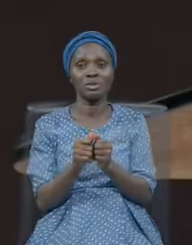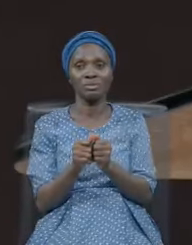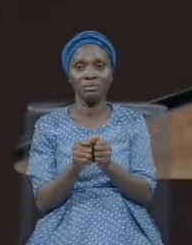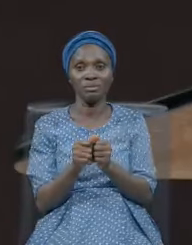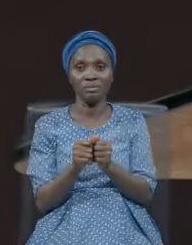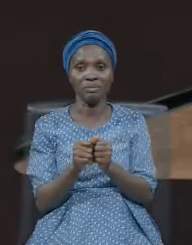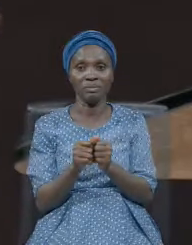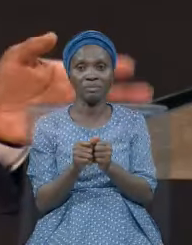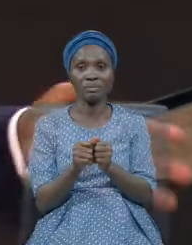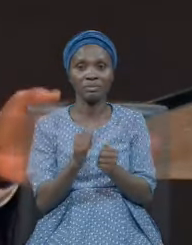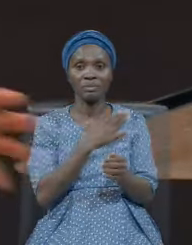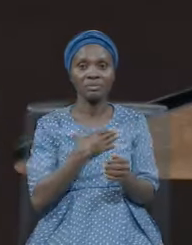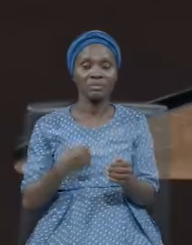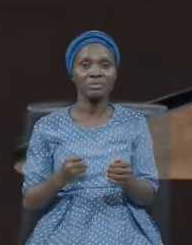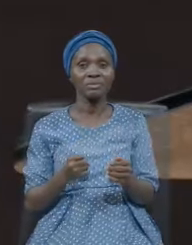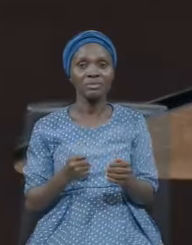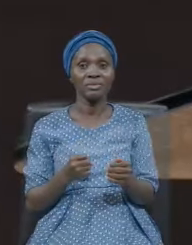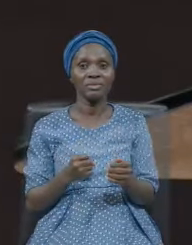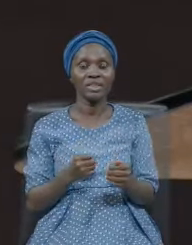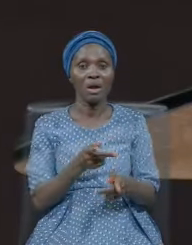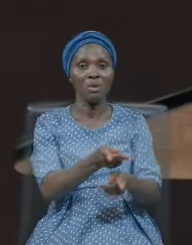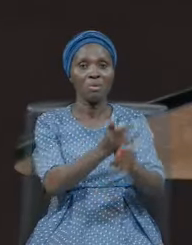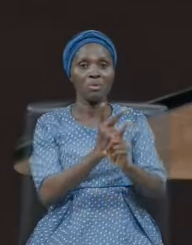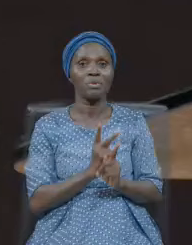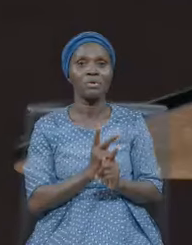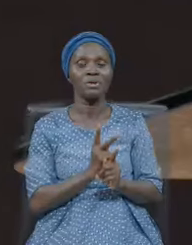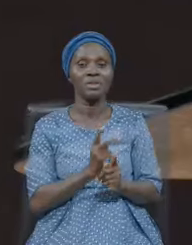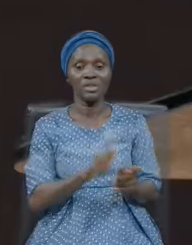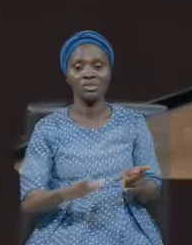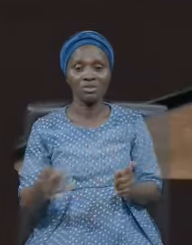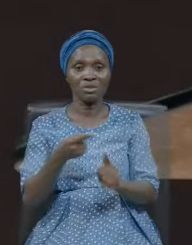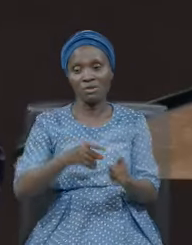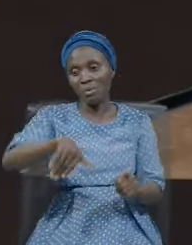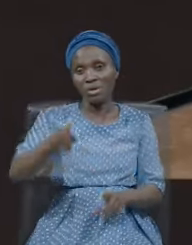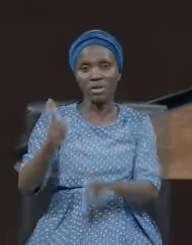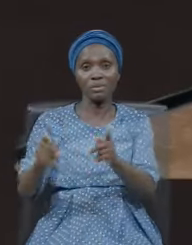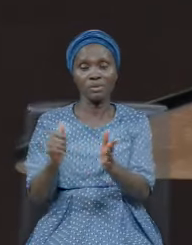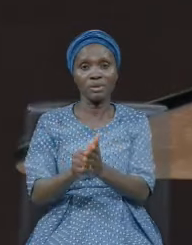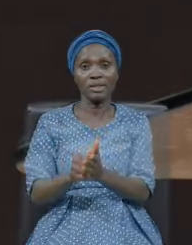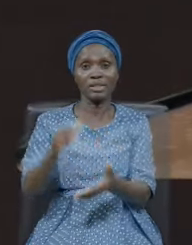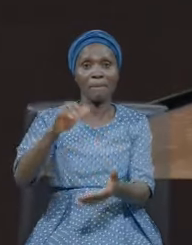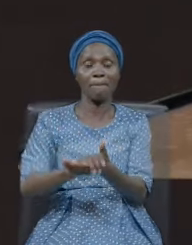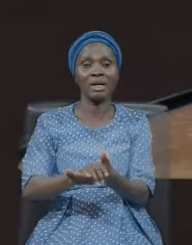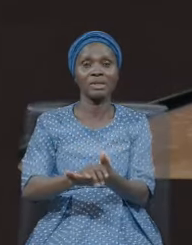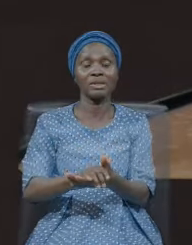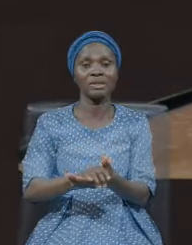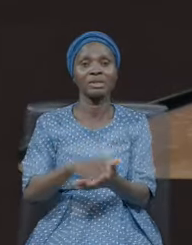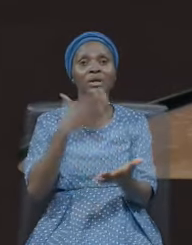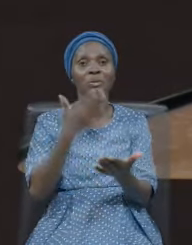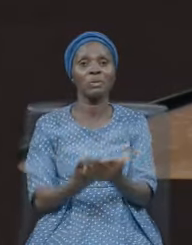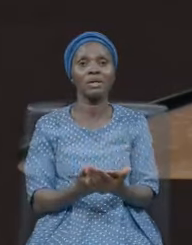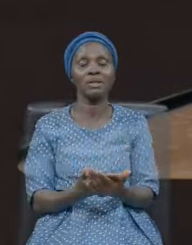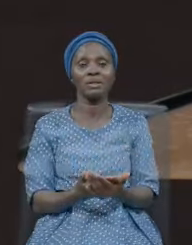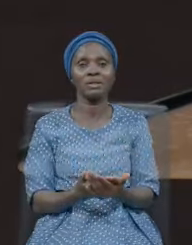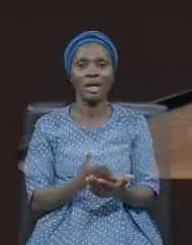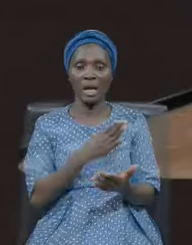other people that married properly. And then when we say to get to heaven and to